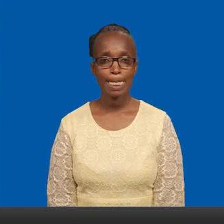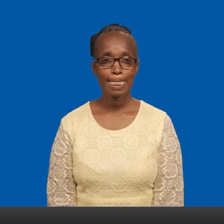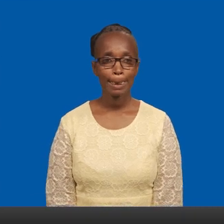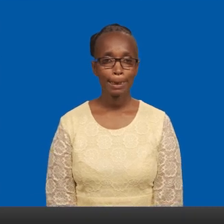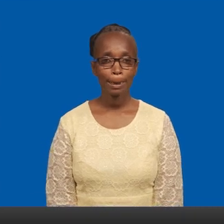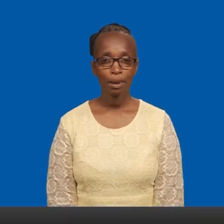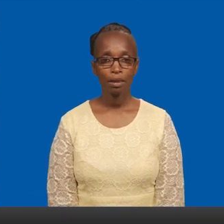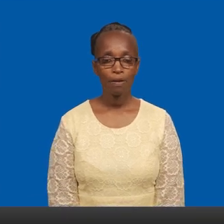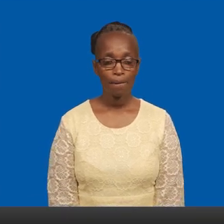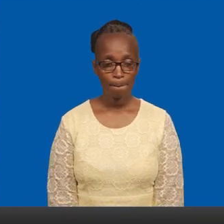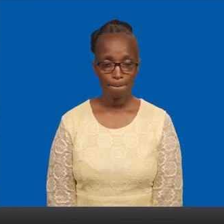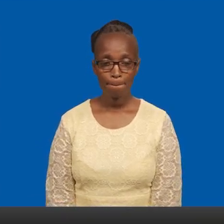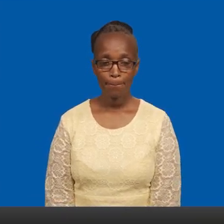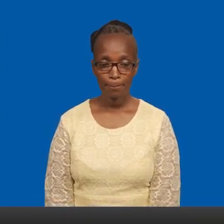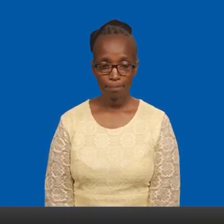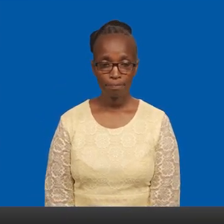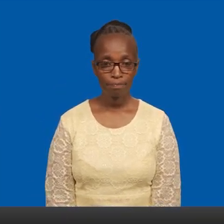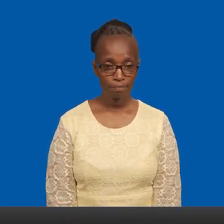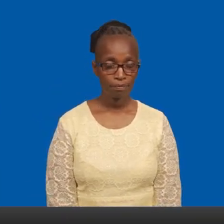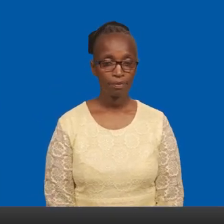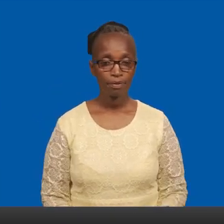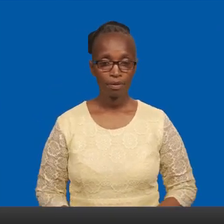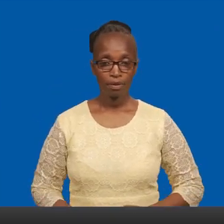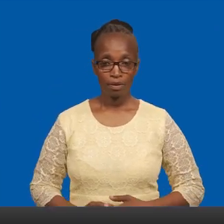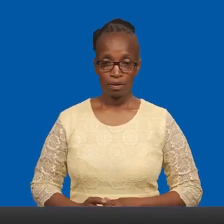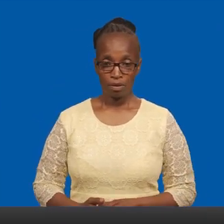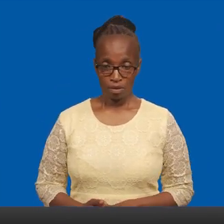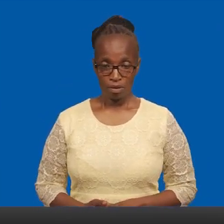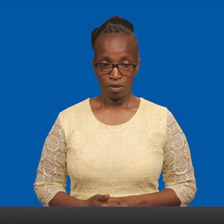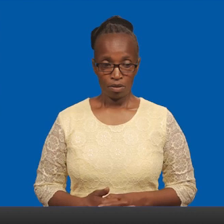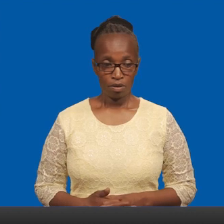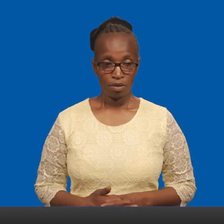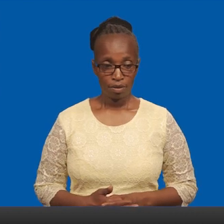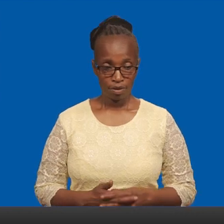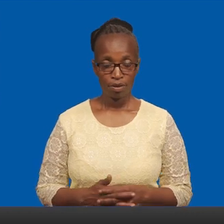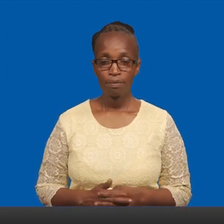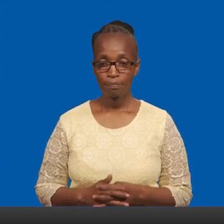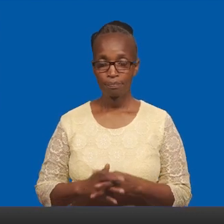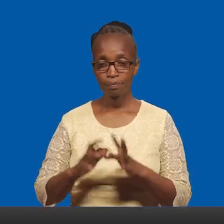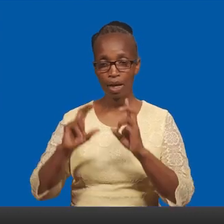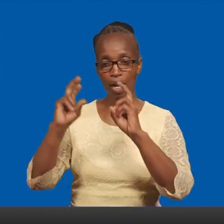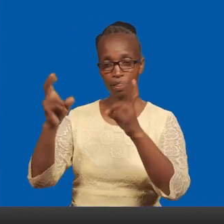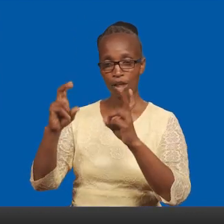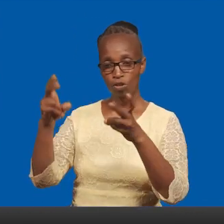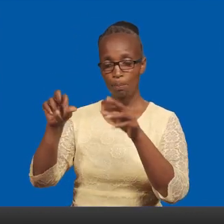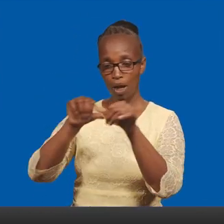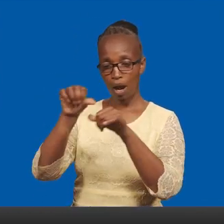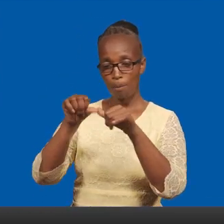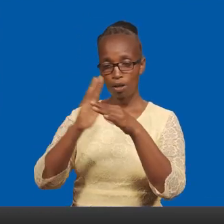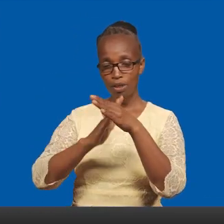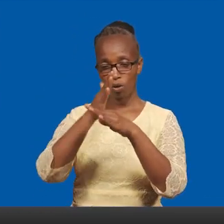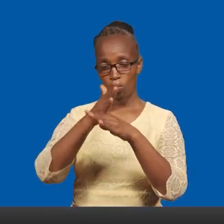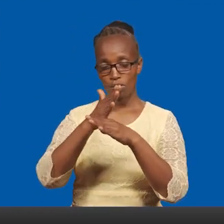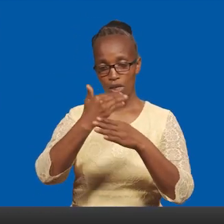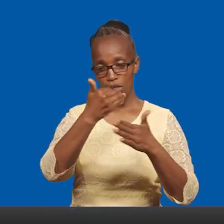So I first want to invite the County Commissioner Mandera. Cross-border issues. The cross-border administration agreed that IGAD